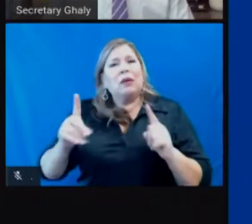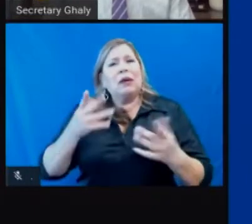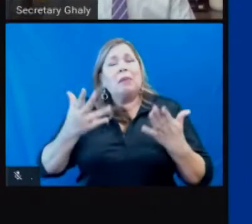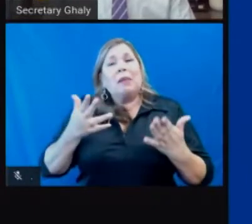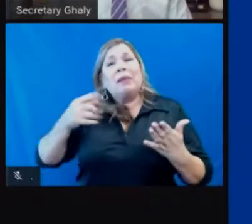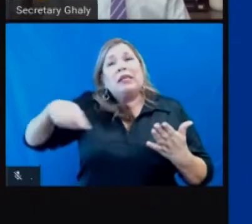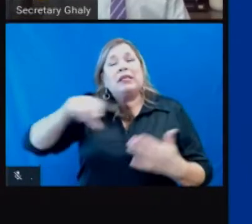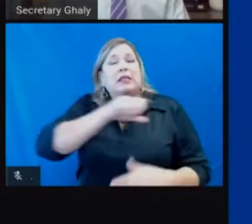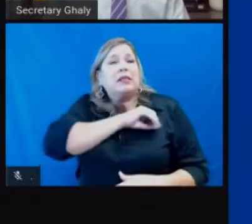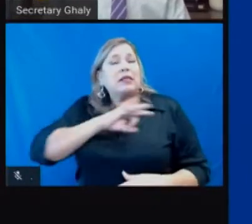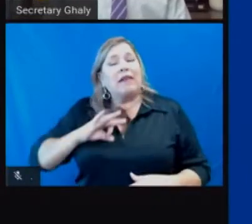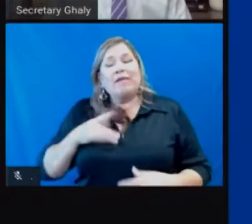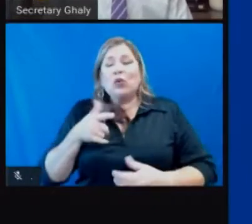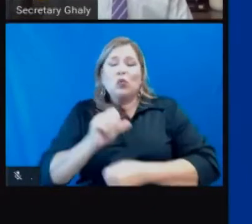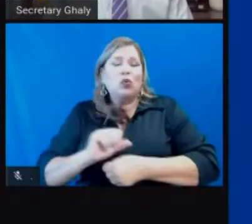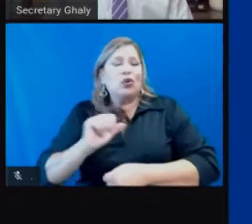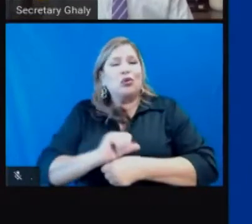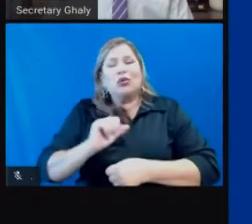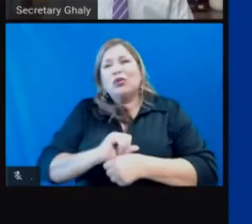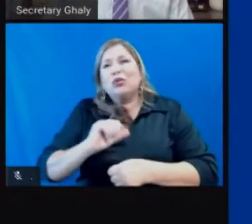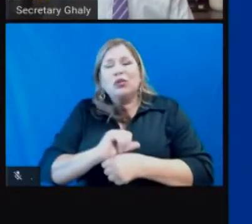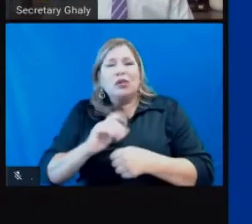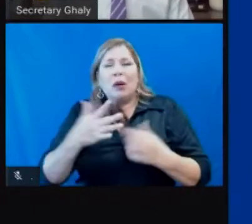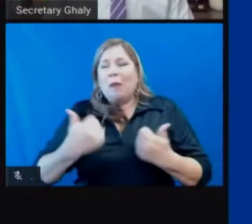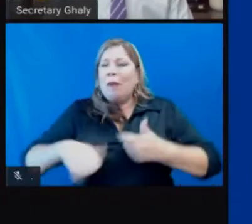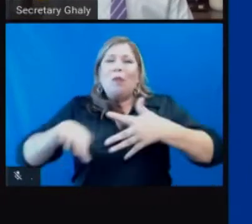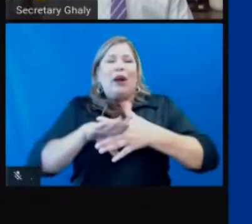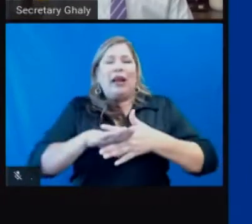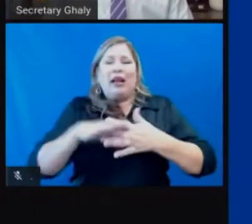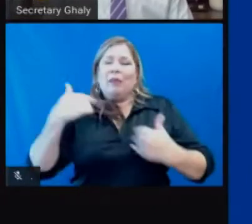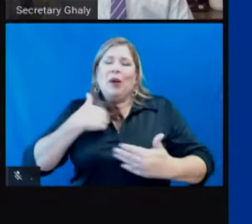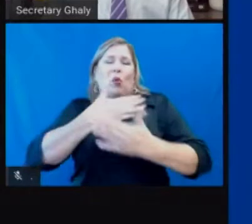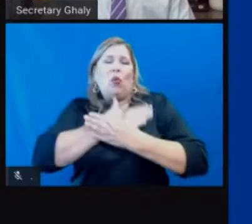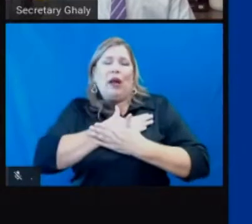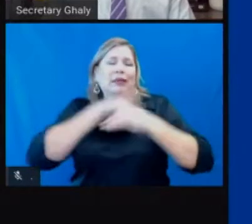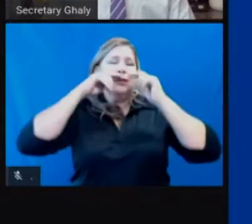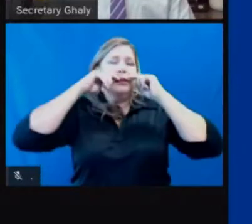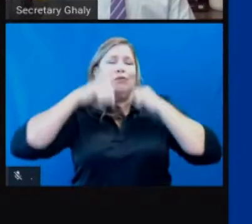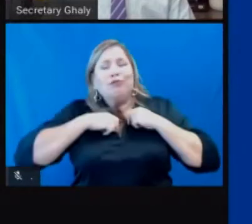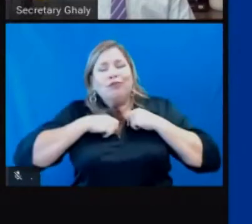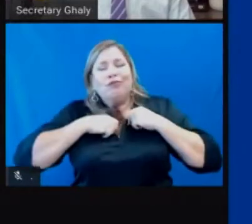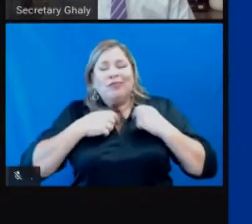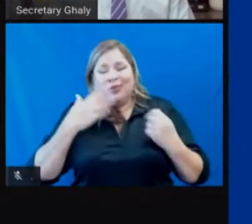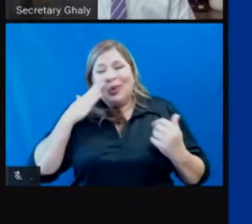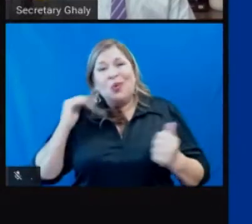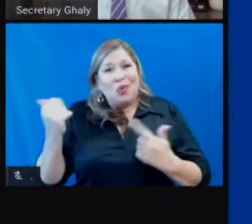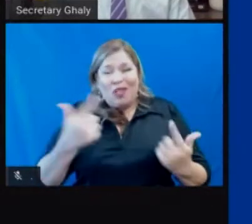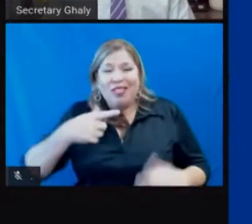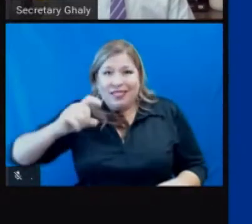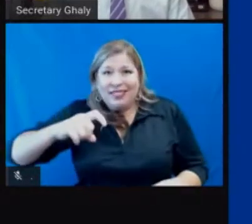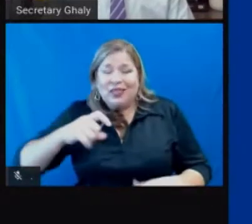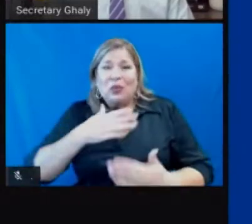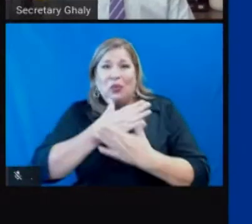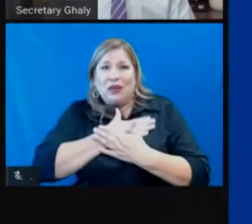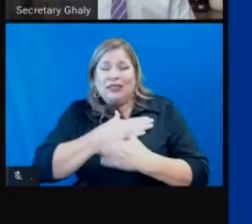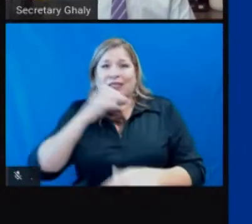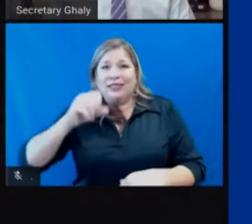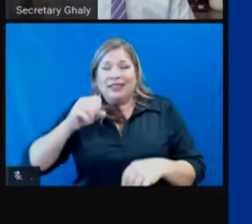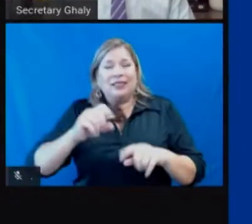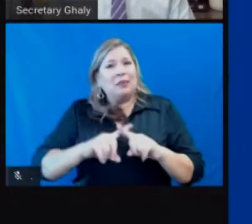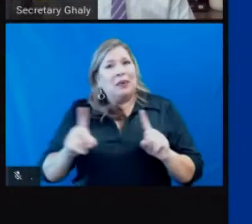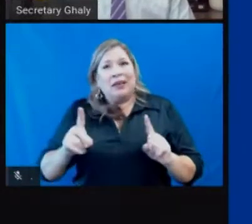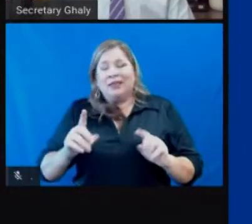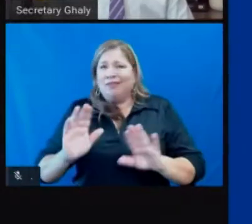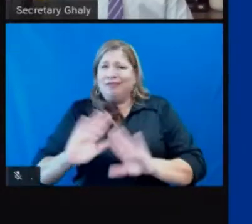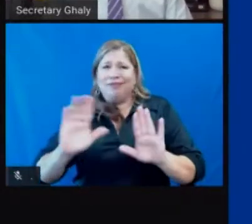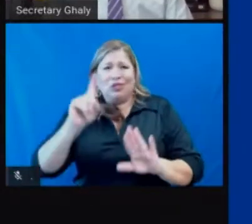guard down, they think it's a moment of rest, and yes, we all need it, especially under these difficult conditions, but that isn't a time to take off